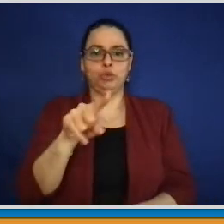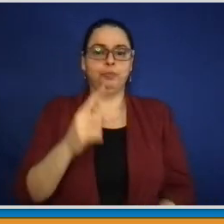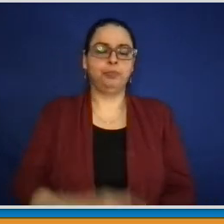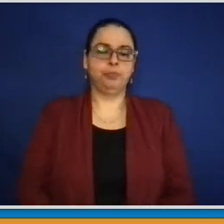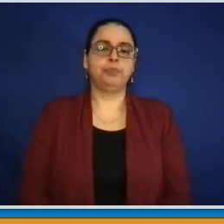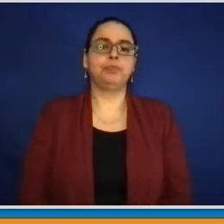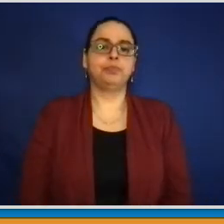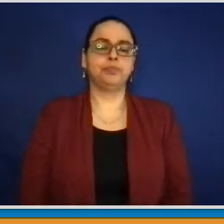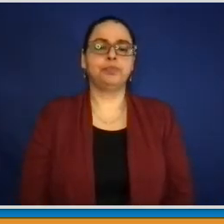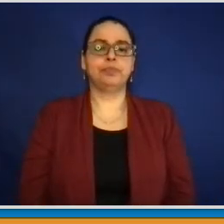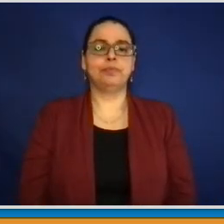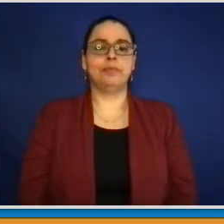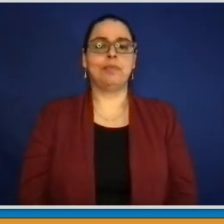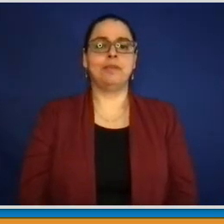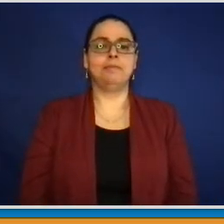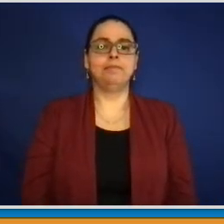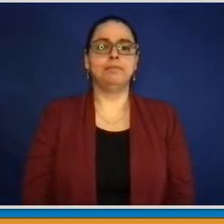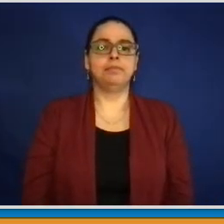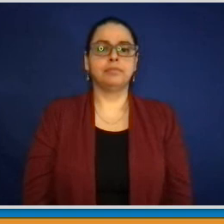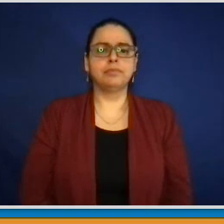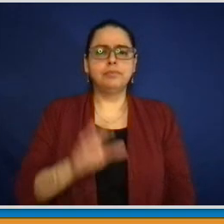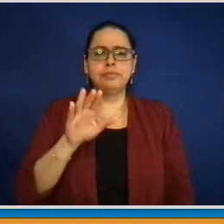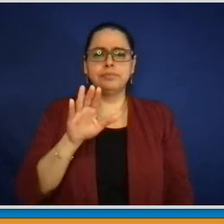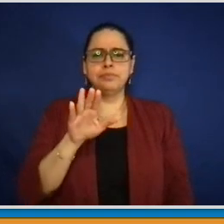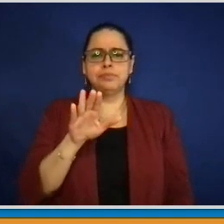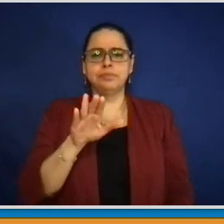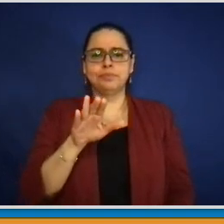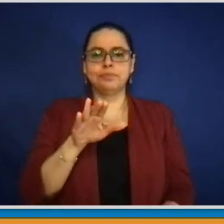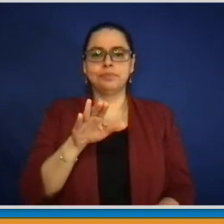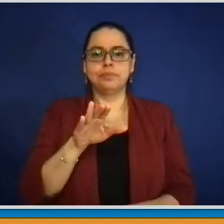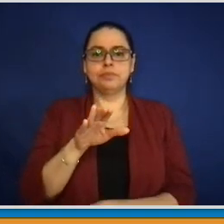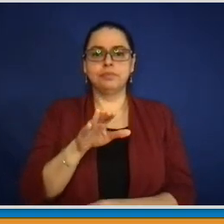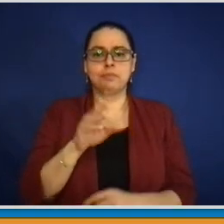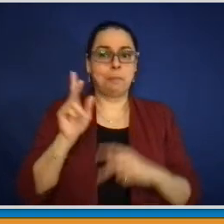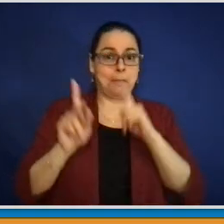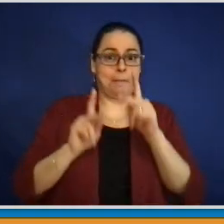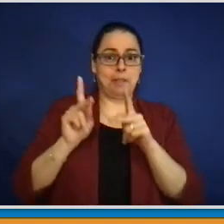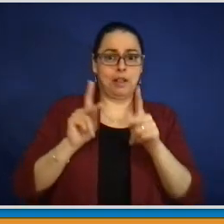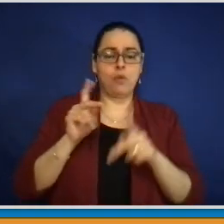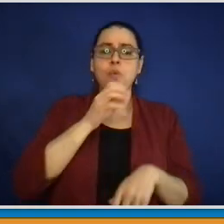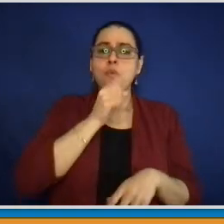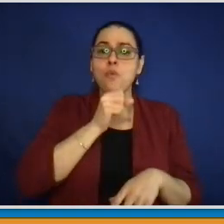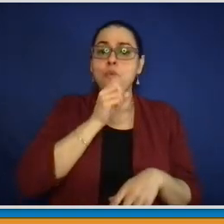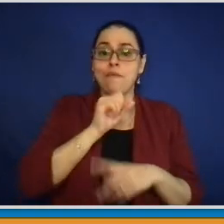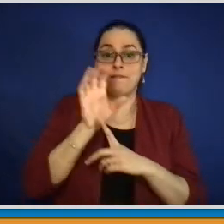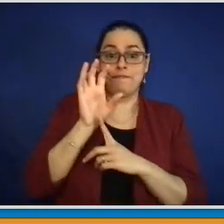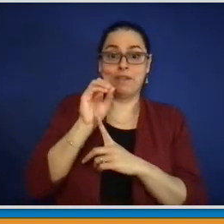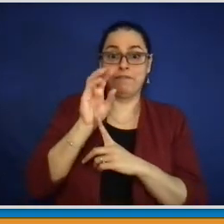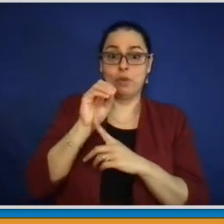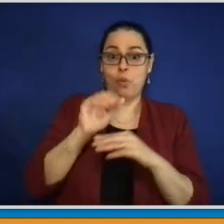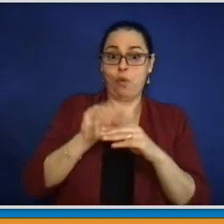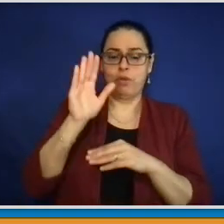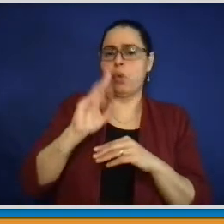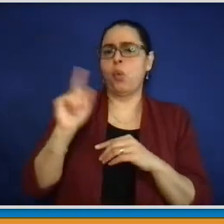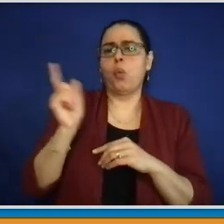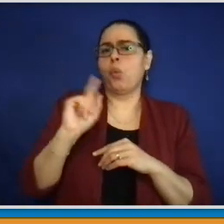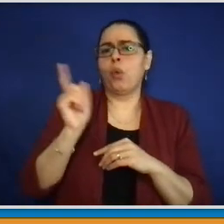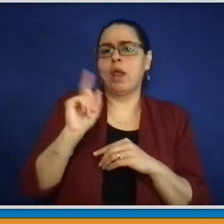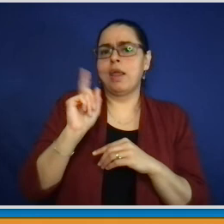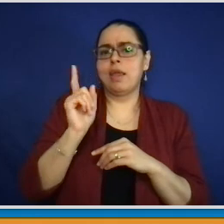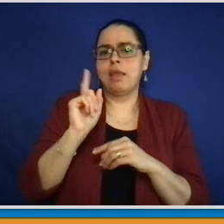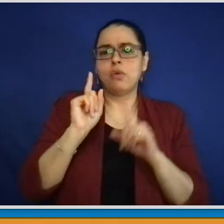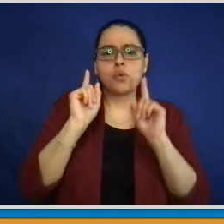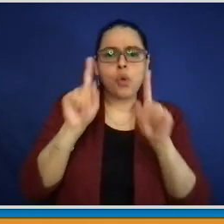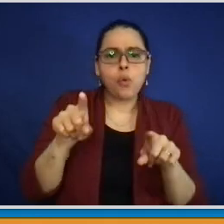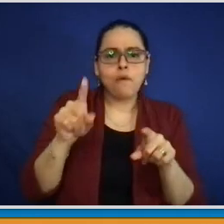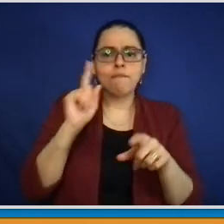50 years old and older where they can go to get vaccinated? Well, we have Samantha Crawford's second question, sort of gives